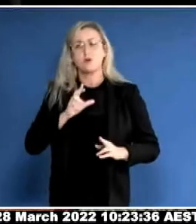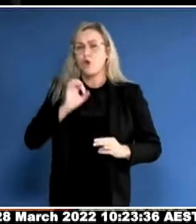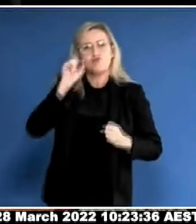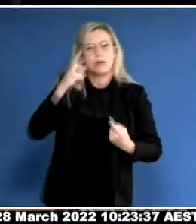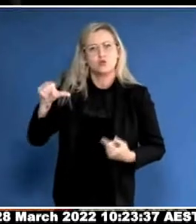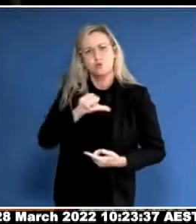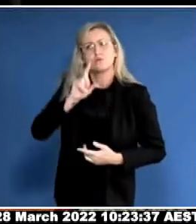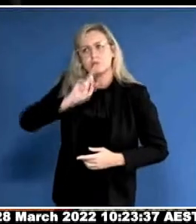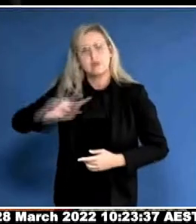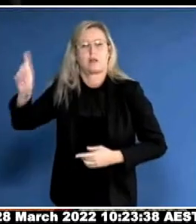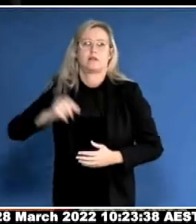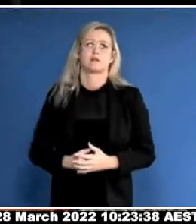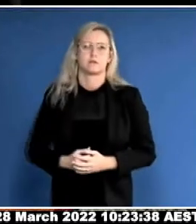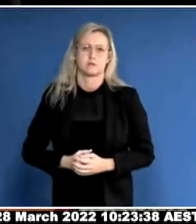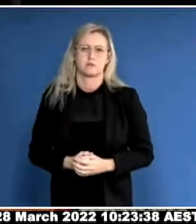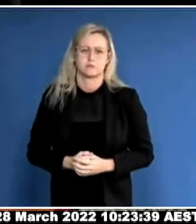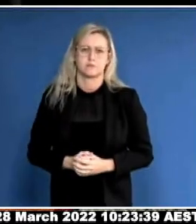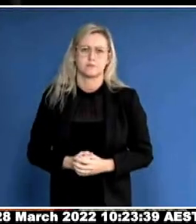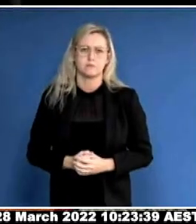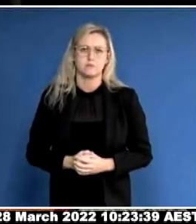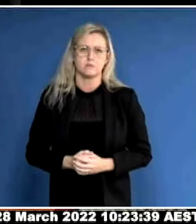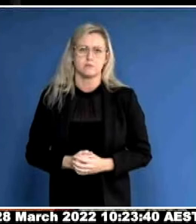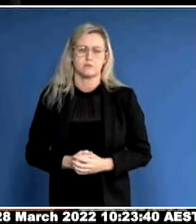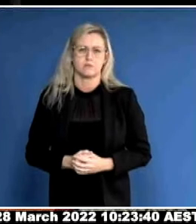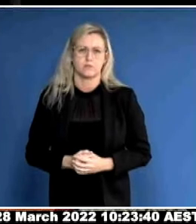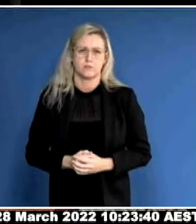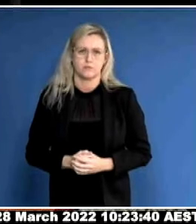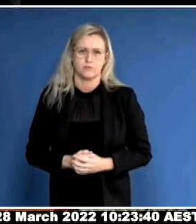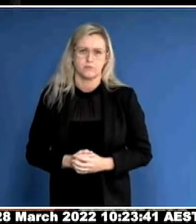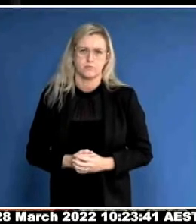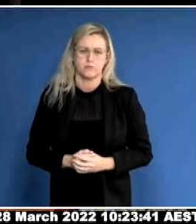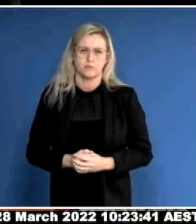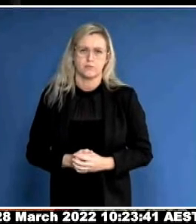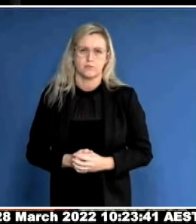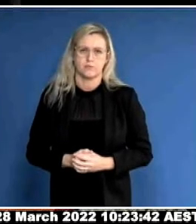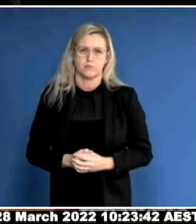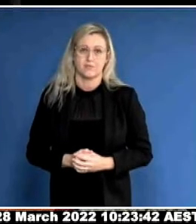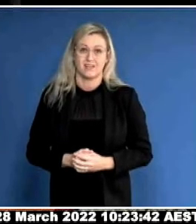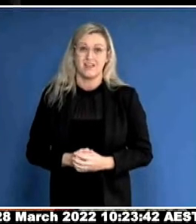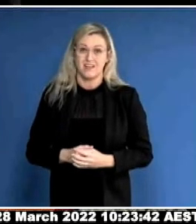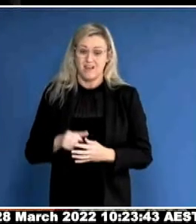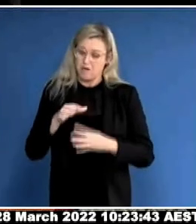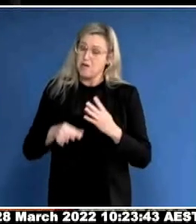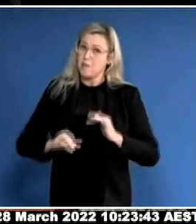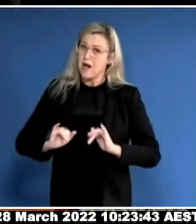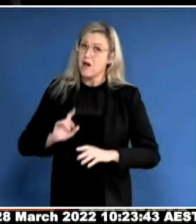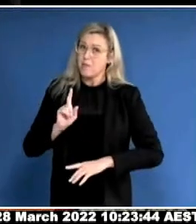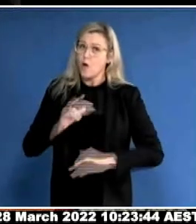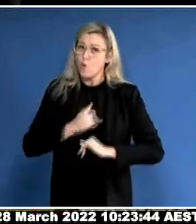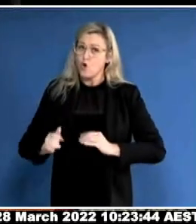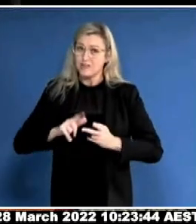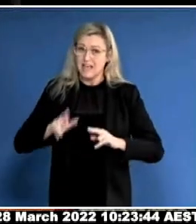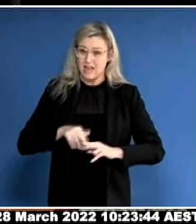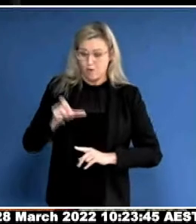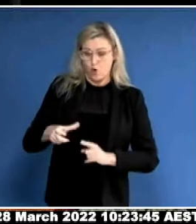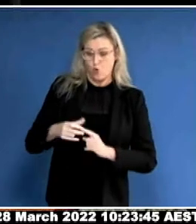Responses emphasised how these factors are heightened when the perpetrator of abuse is a person with disability, is the